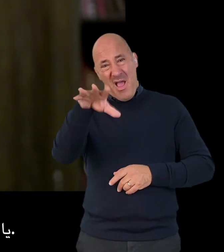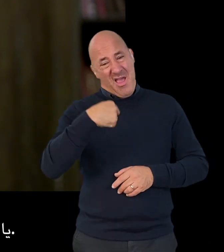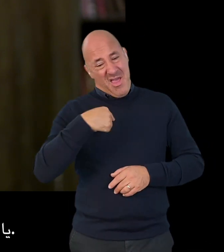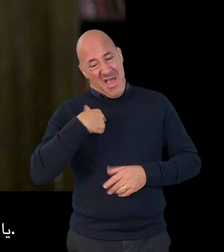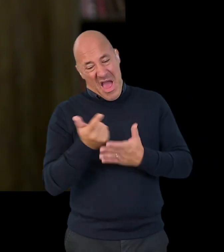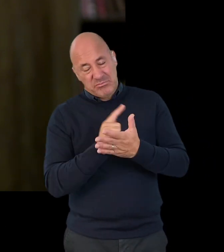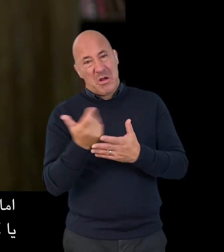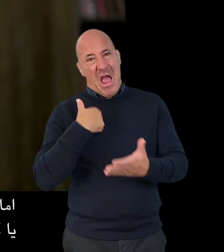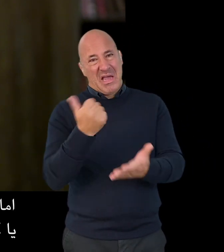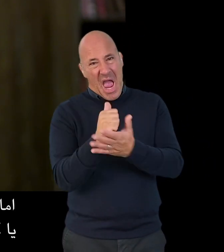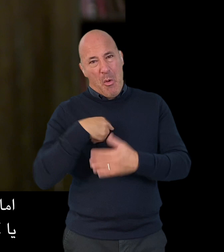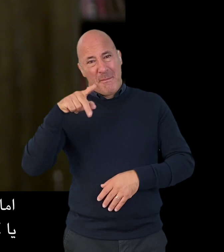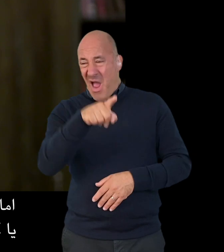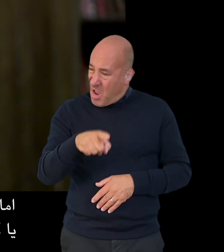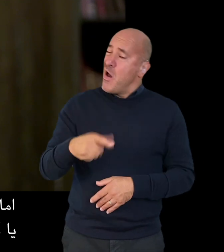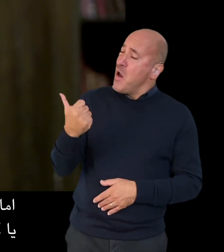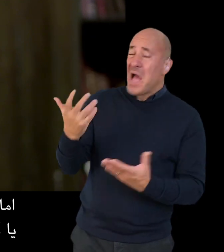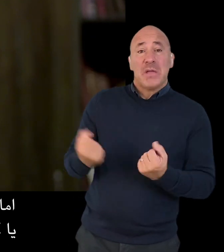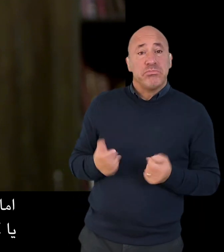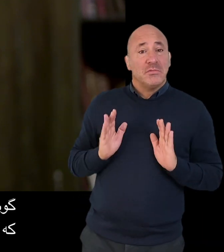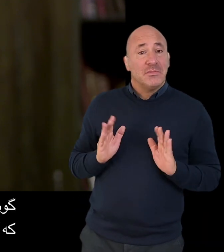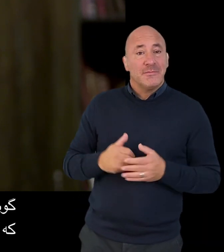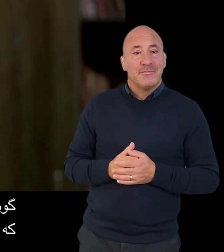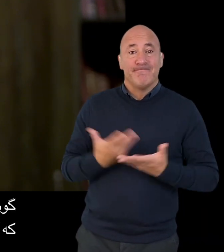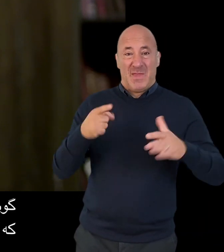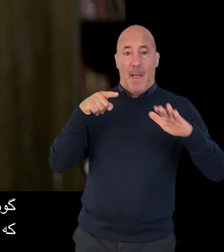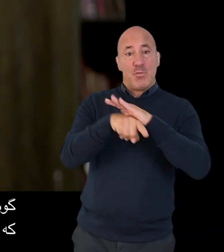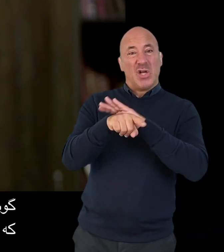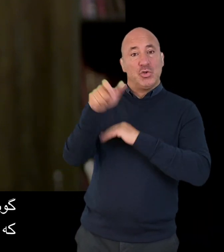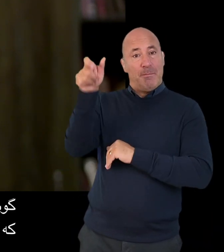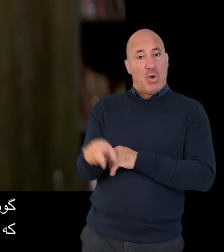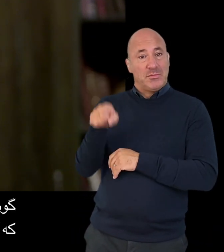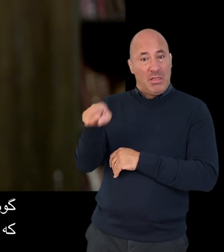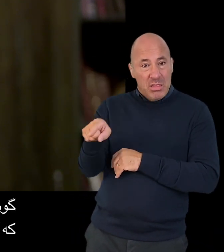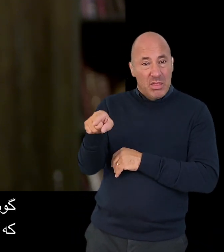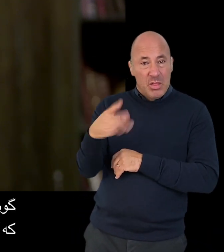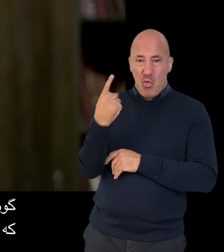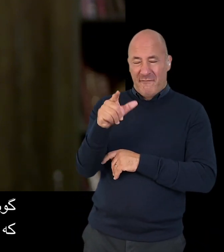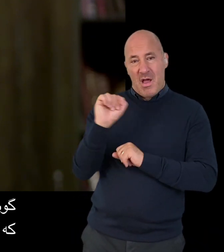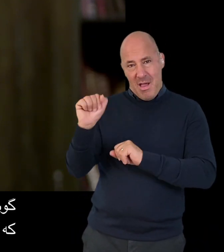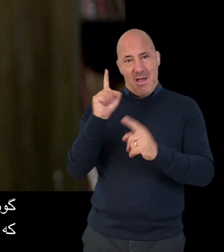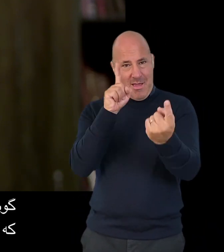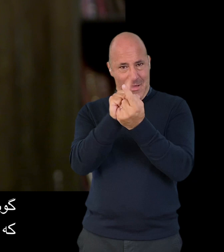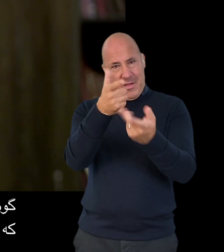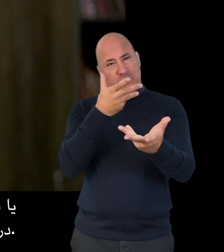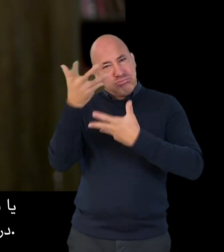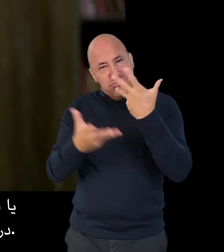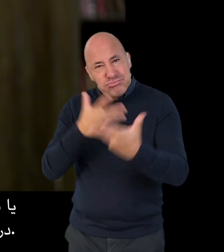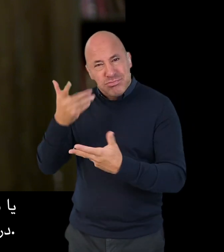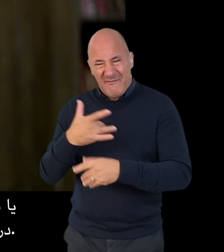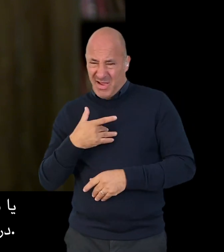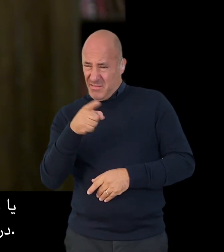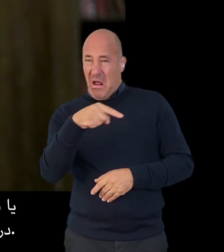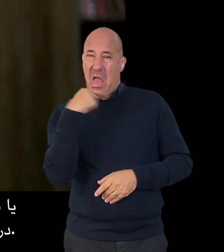just believe them. And so the immigration officer or official who listens to your story may think that you're lying to them about